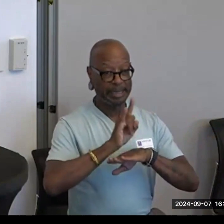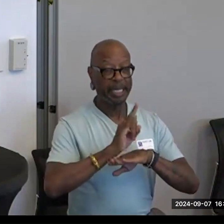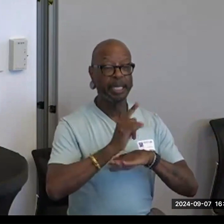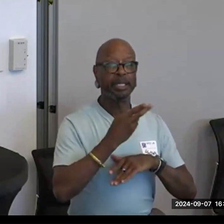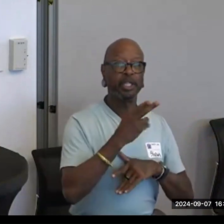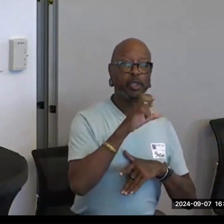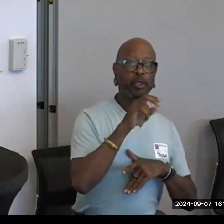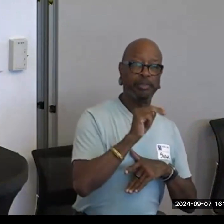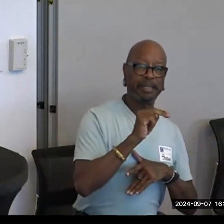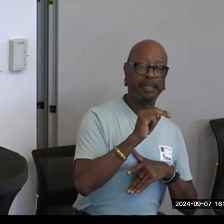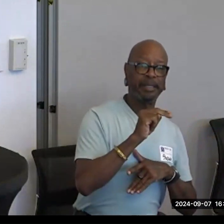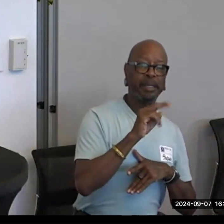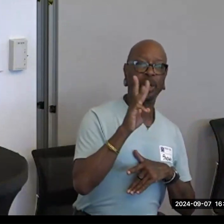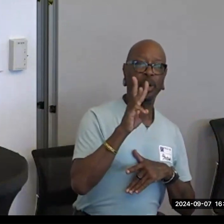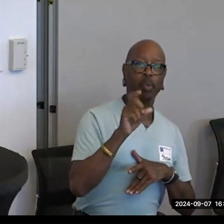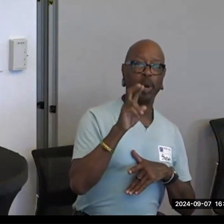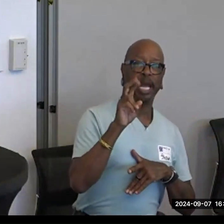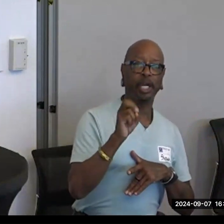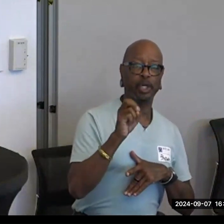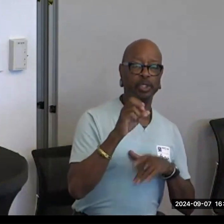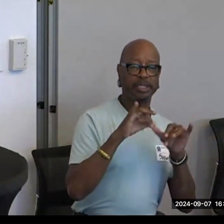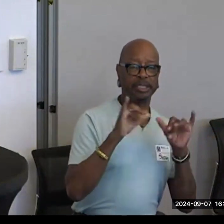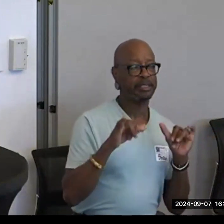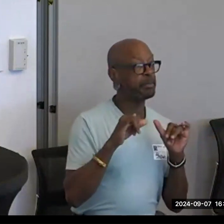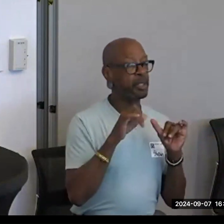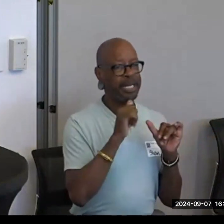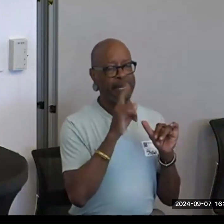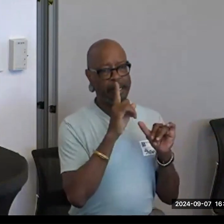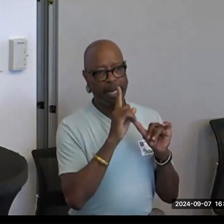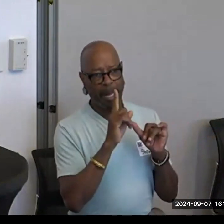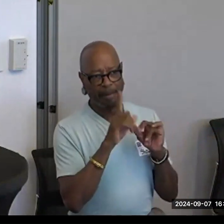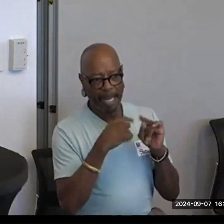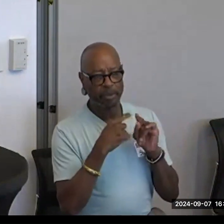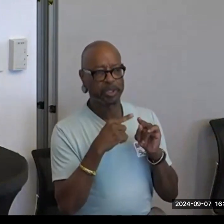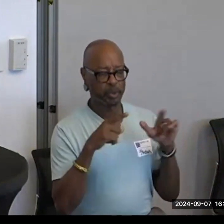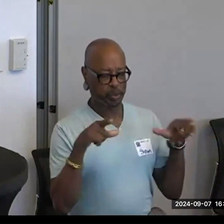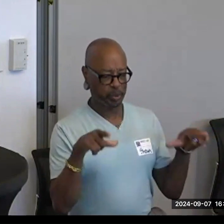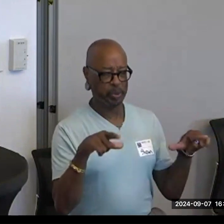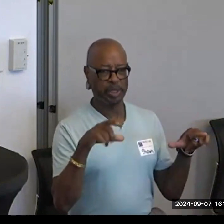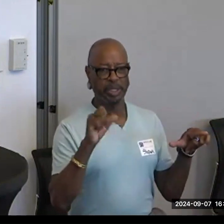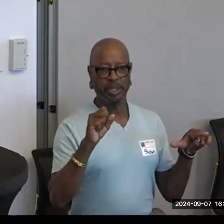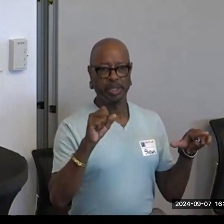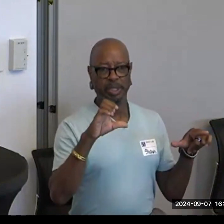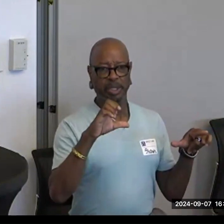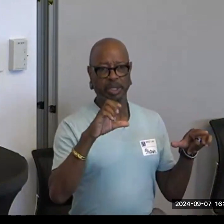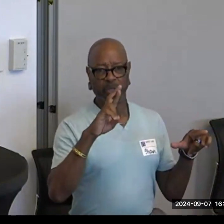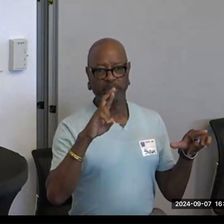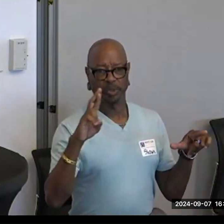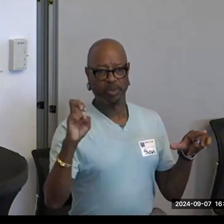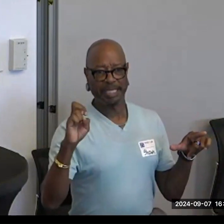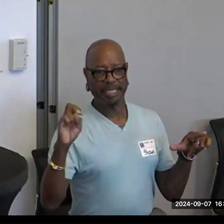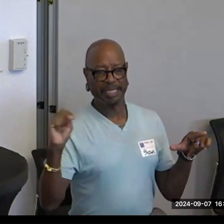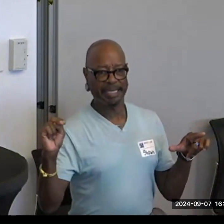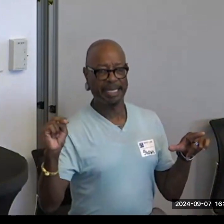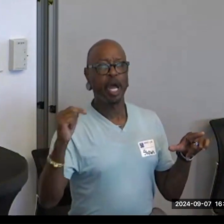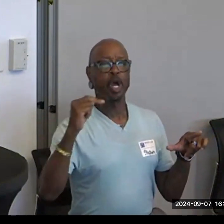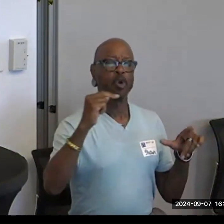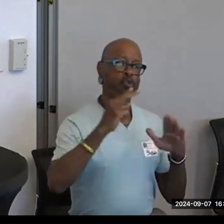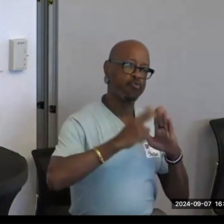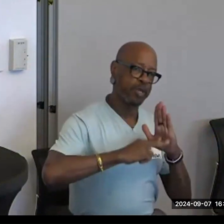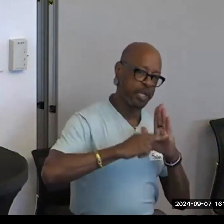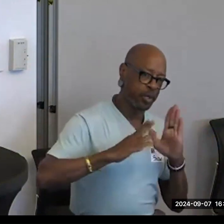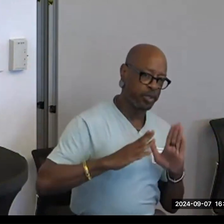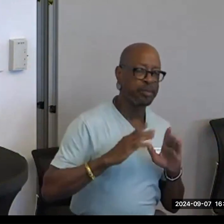it's not a matter of screen readers. The idea is that the tablet that would be able to do the Wing